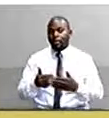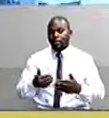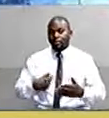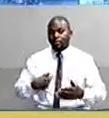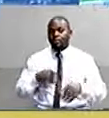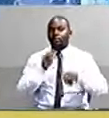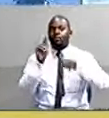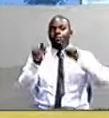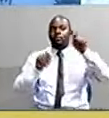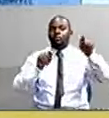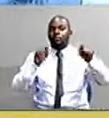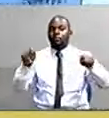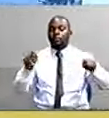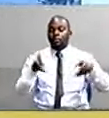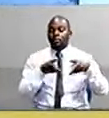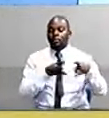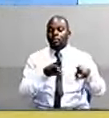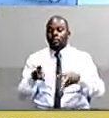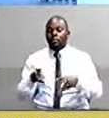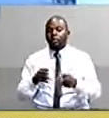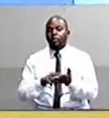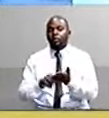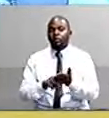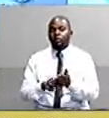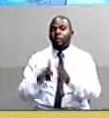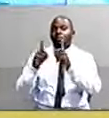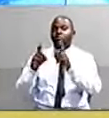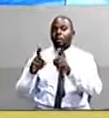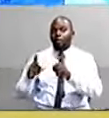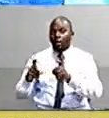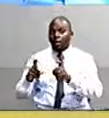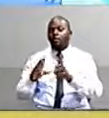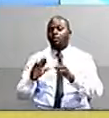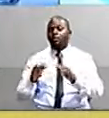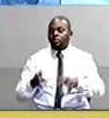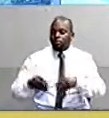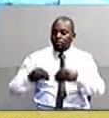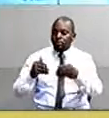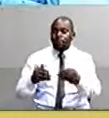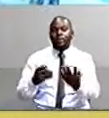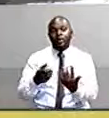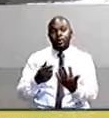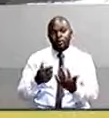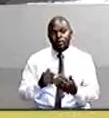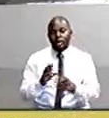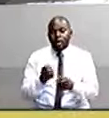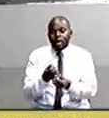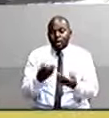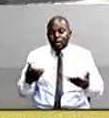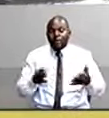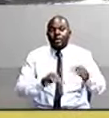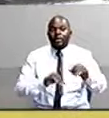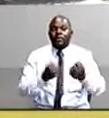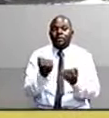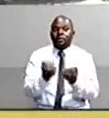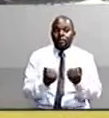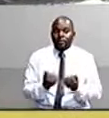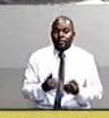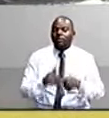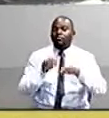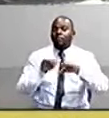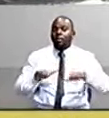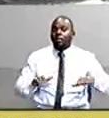out. This system uses CCTV intelligence and provides statistics of how many cars park each